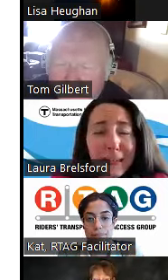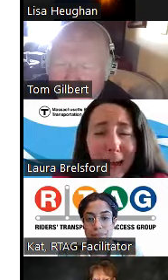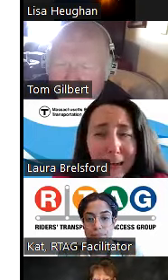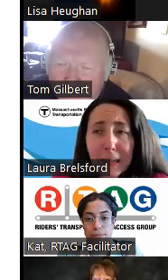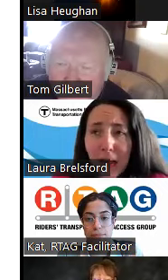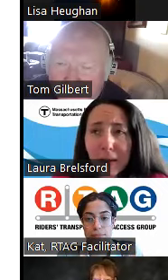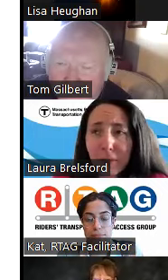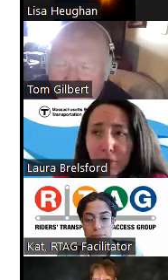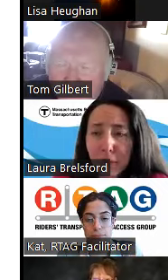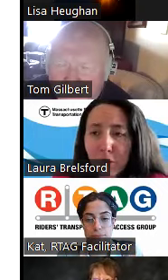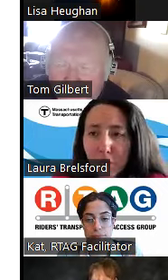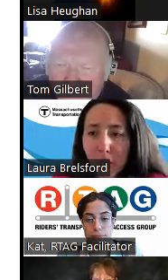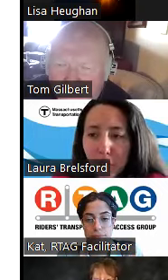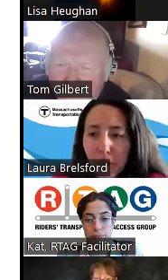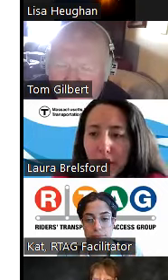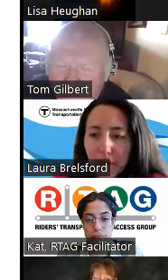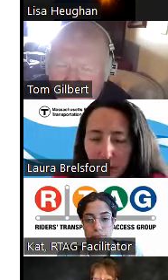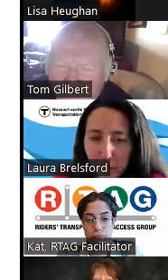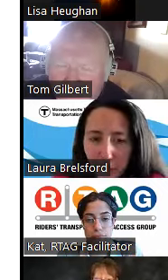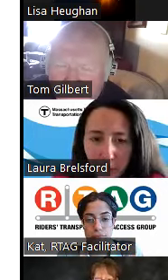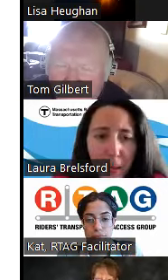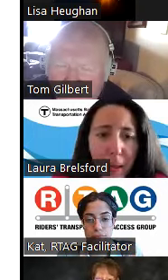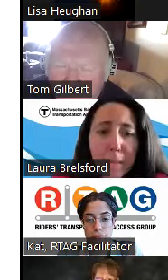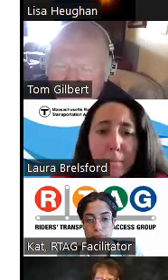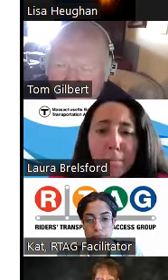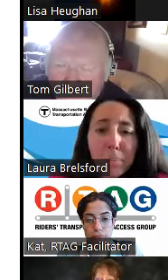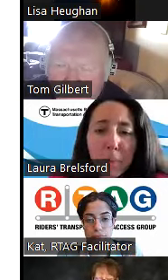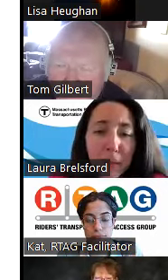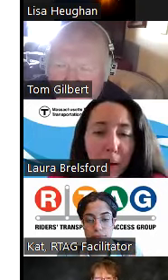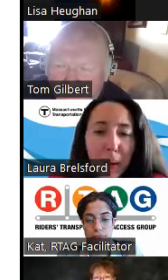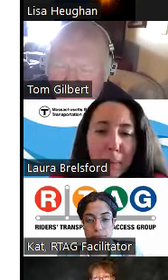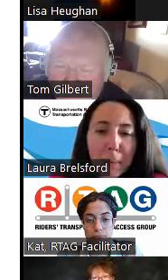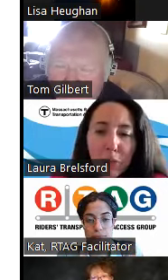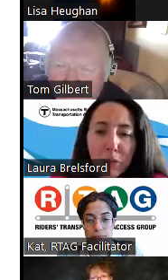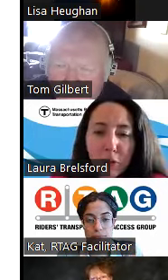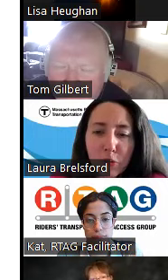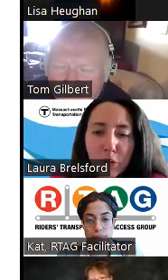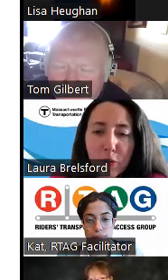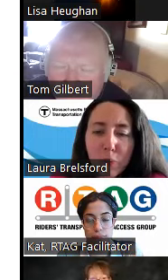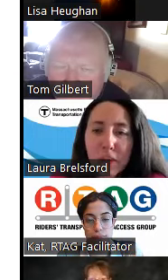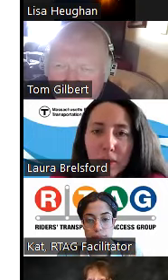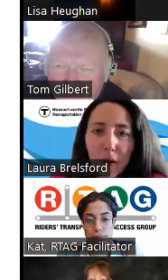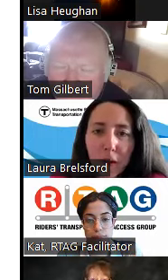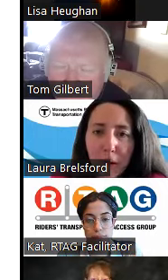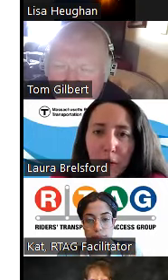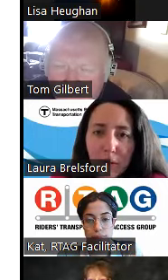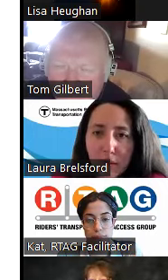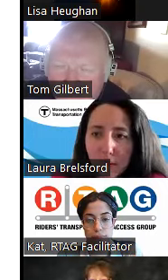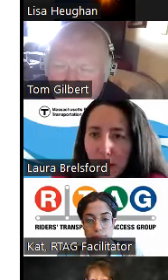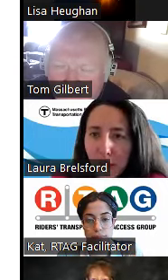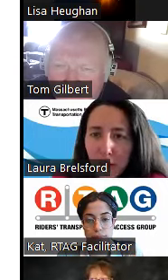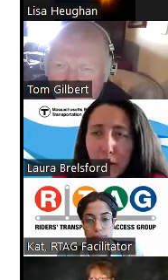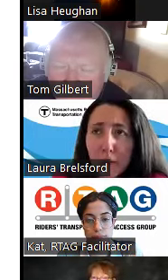There's not a lot of information publicly available beyond that about their solution, though. So we did talk about